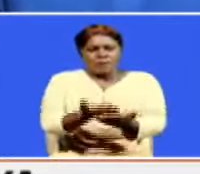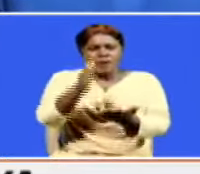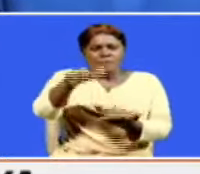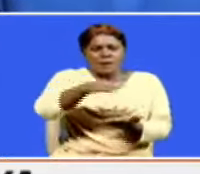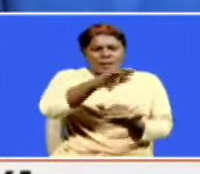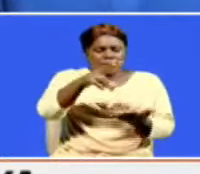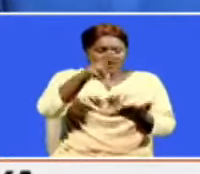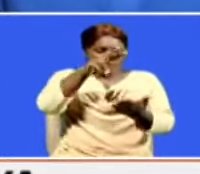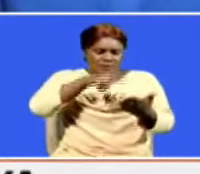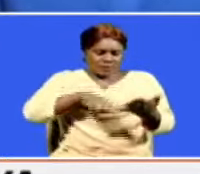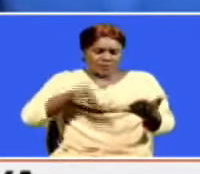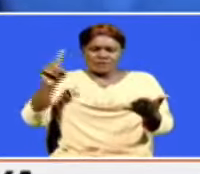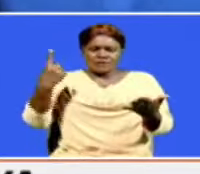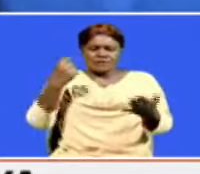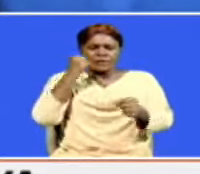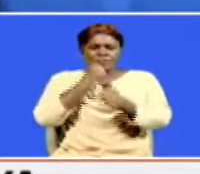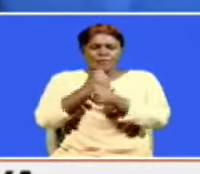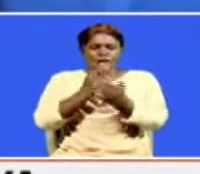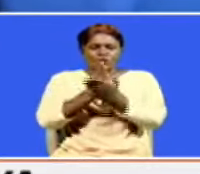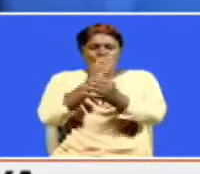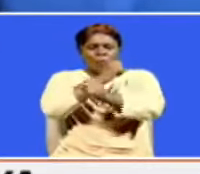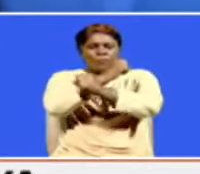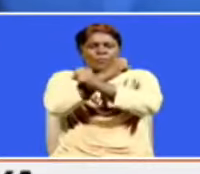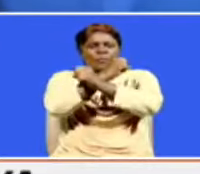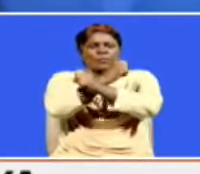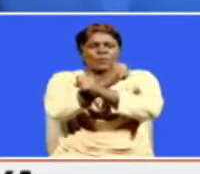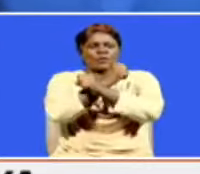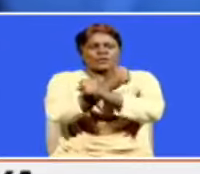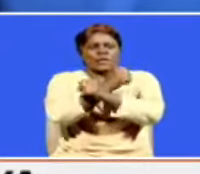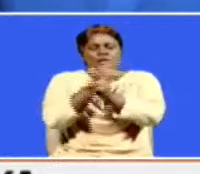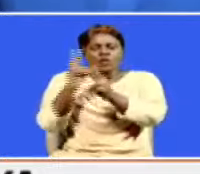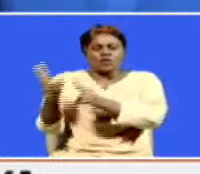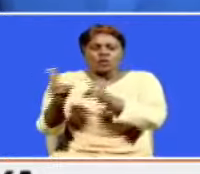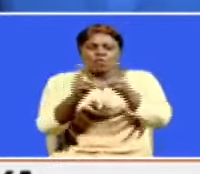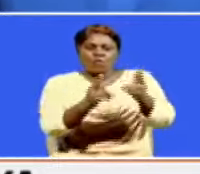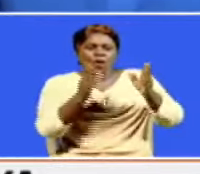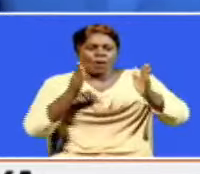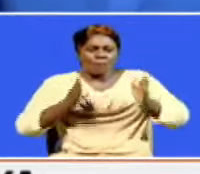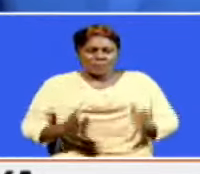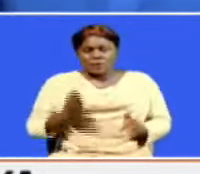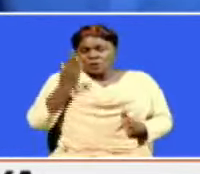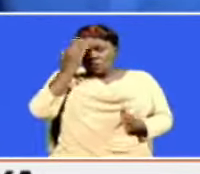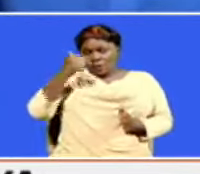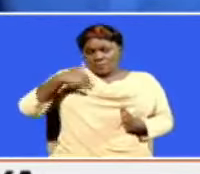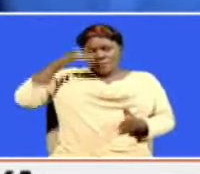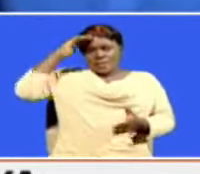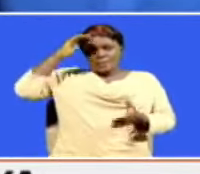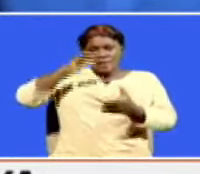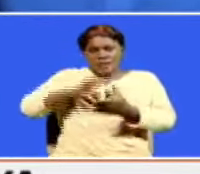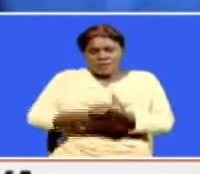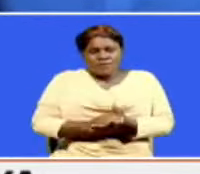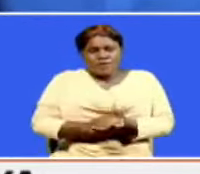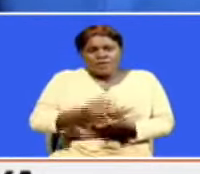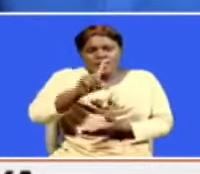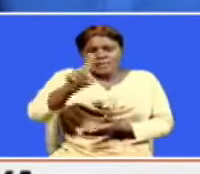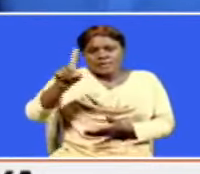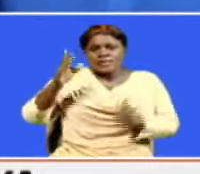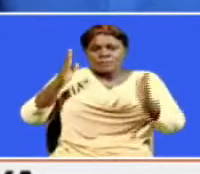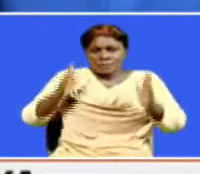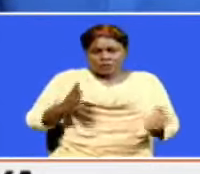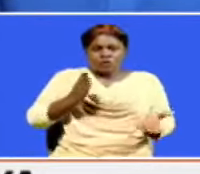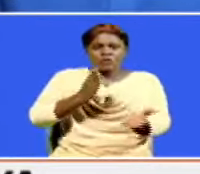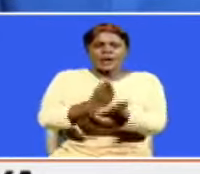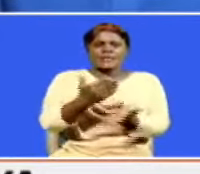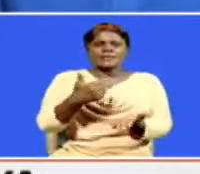first reading so that we can ensure we protect the common mwananchi, because I believe that every Kenyan has a